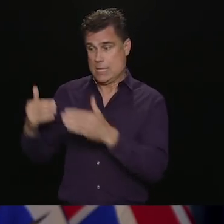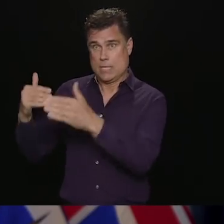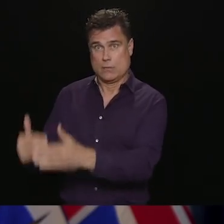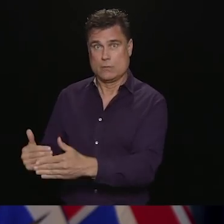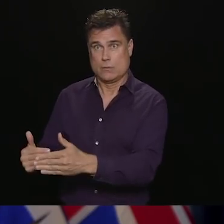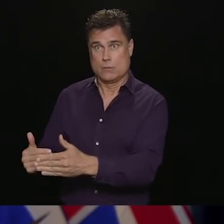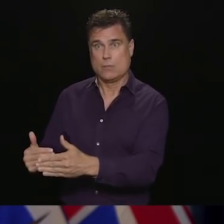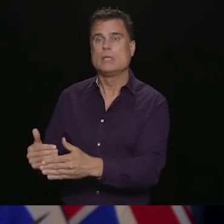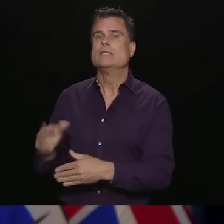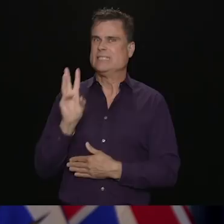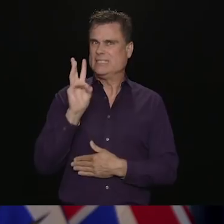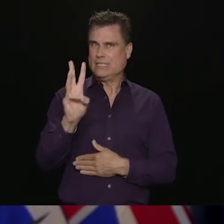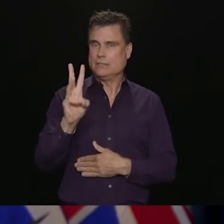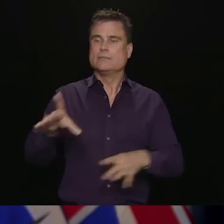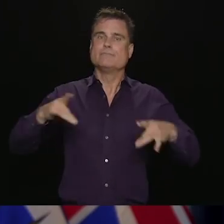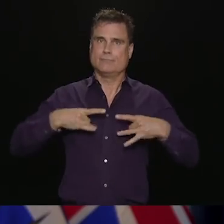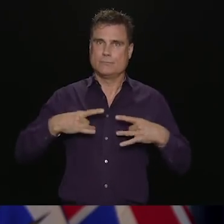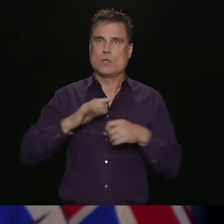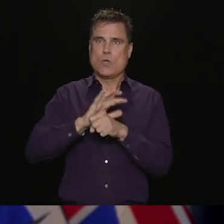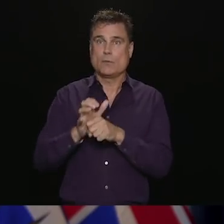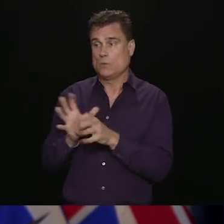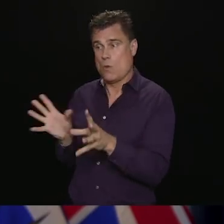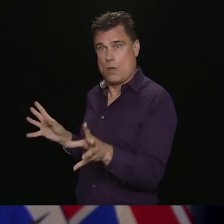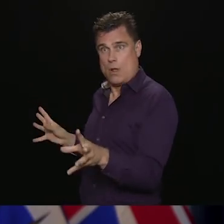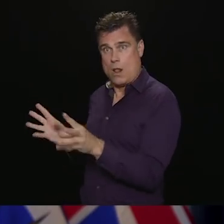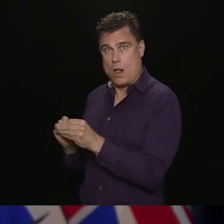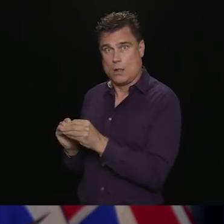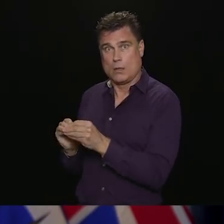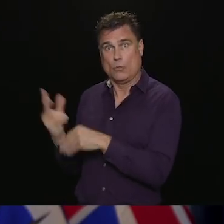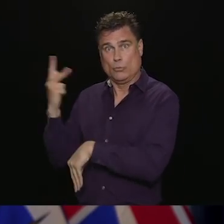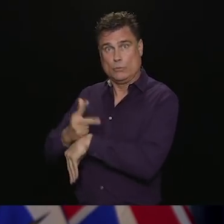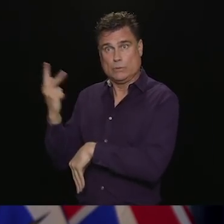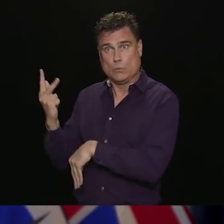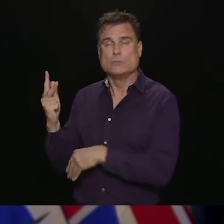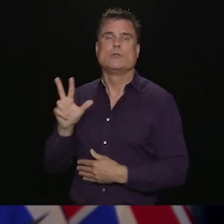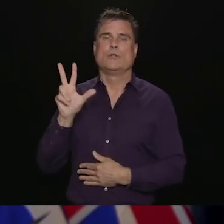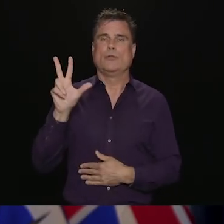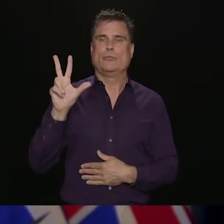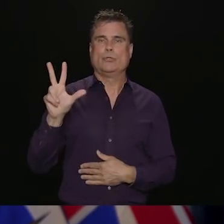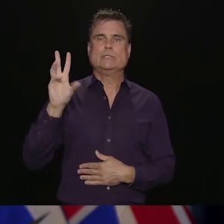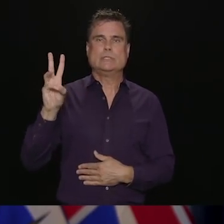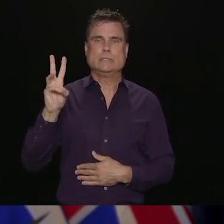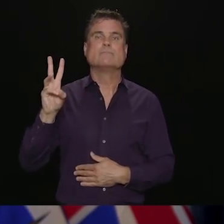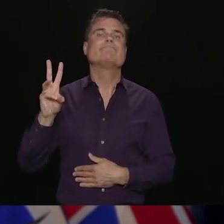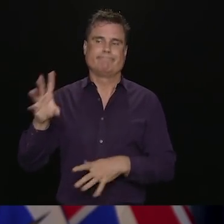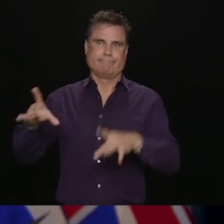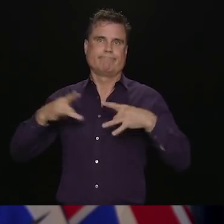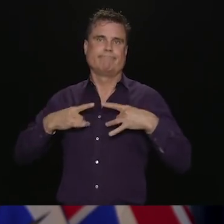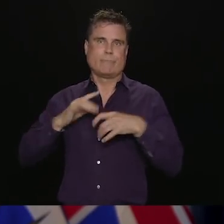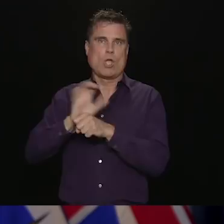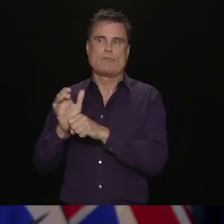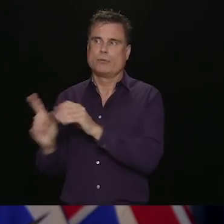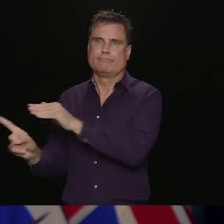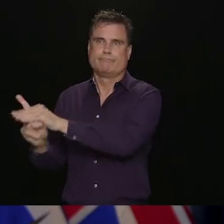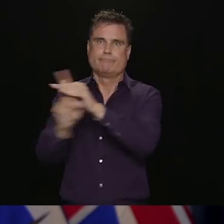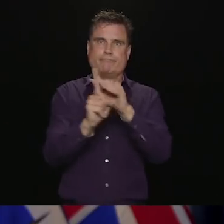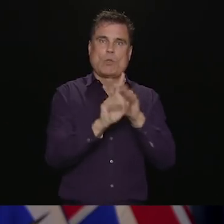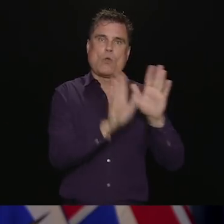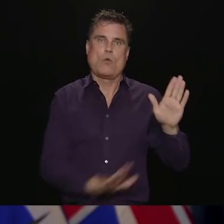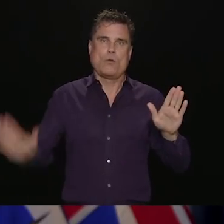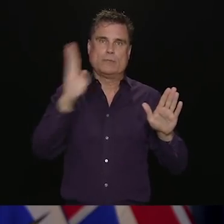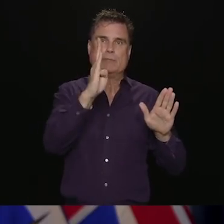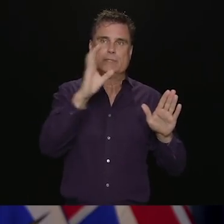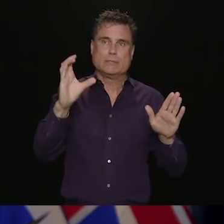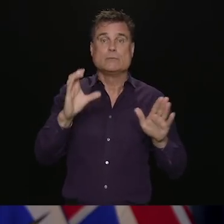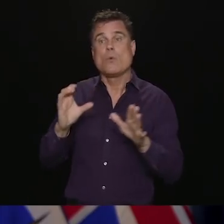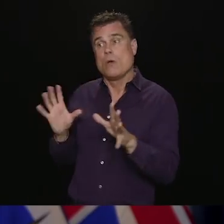6 cases. So that brings our total to 36 new cases and our overall total